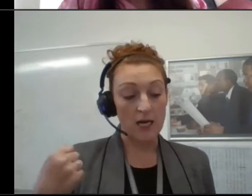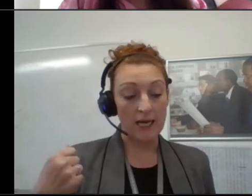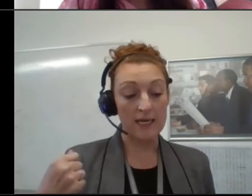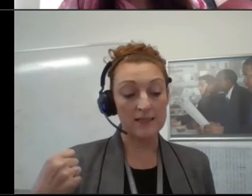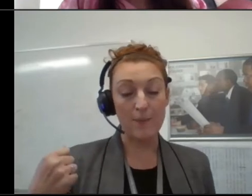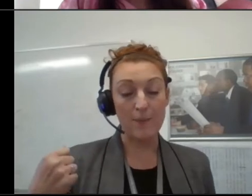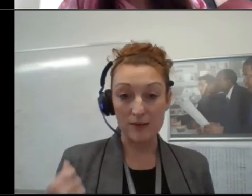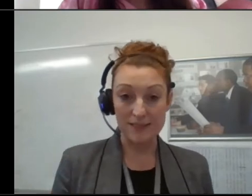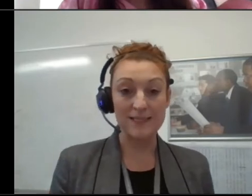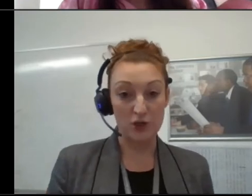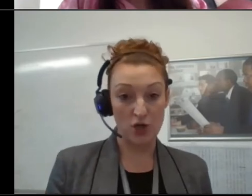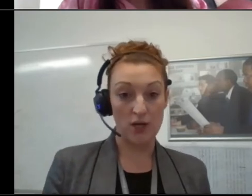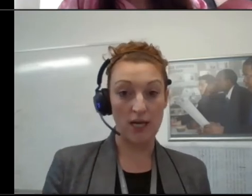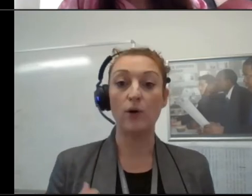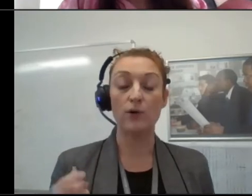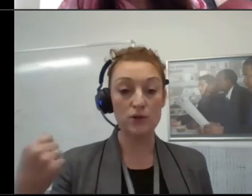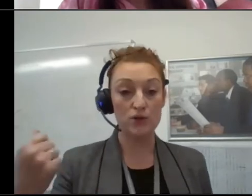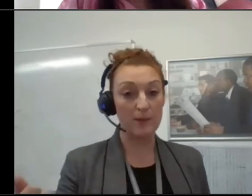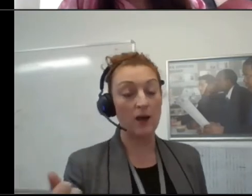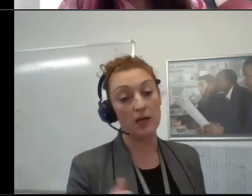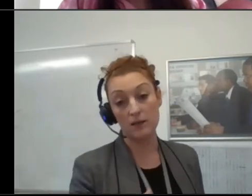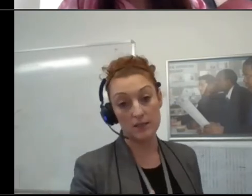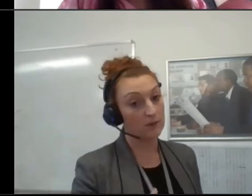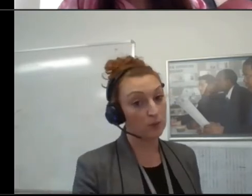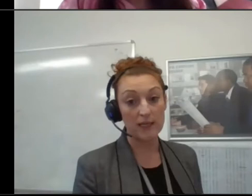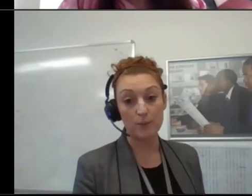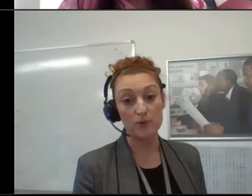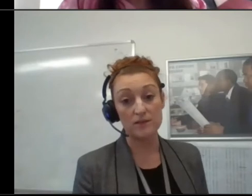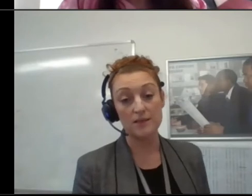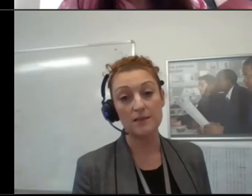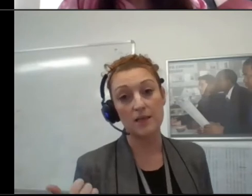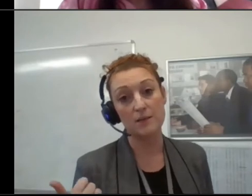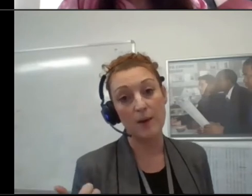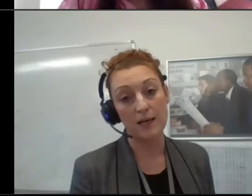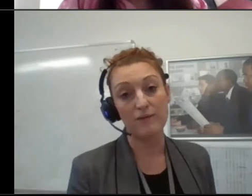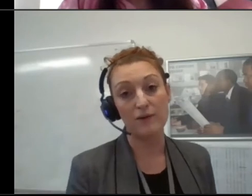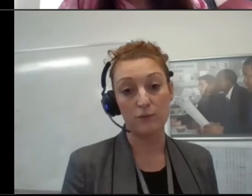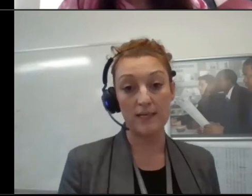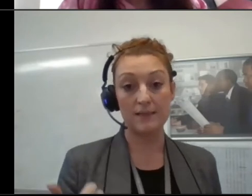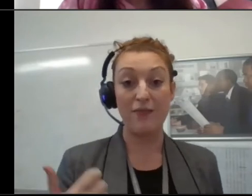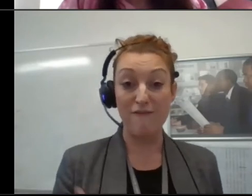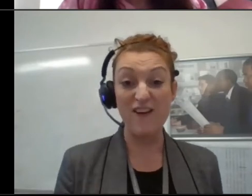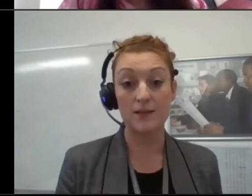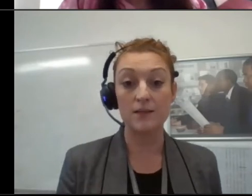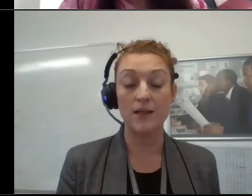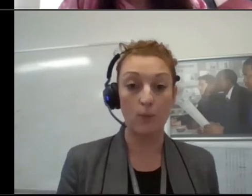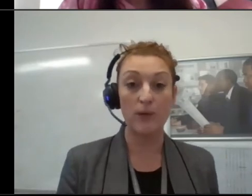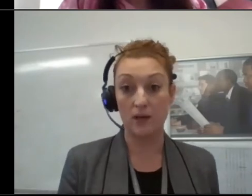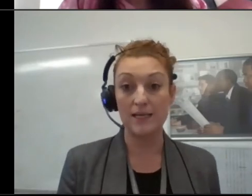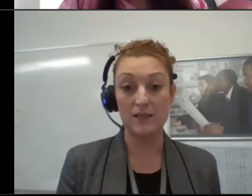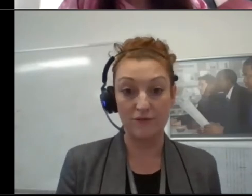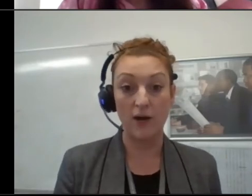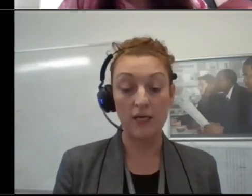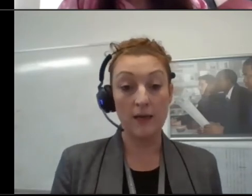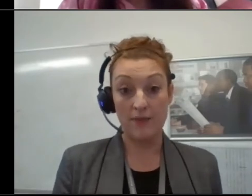process-driven stuff is about setting a journey, because Jamie highlighted some really important statistics about the level of risk and the factors that we